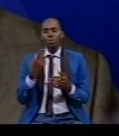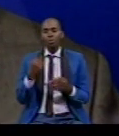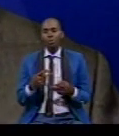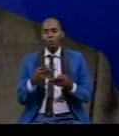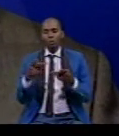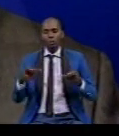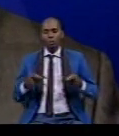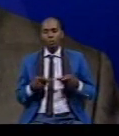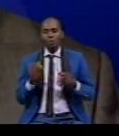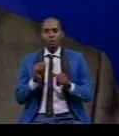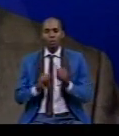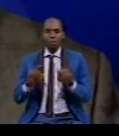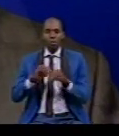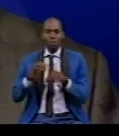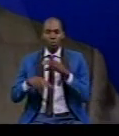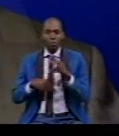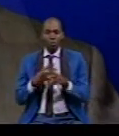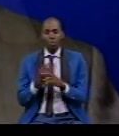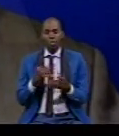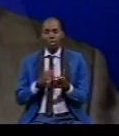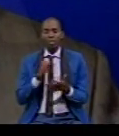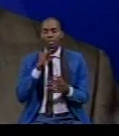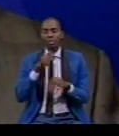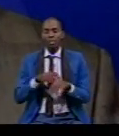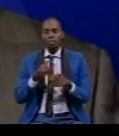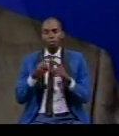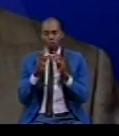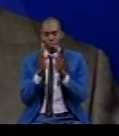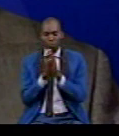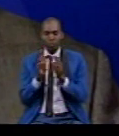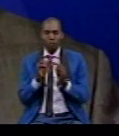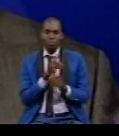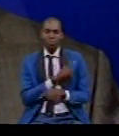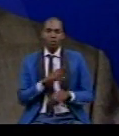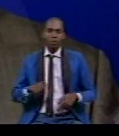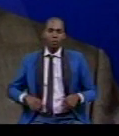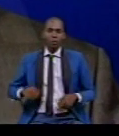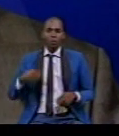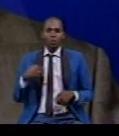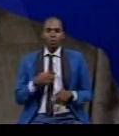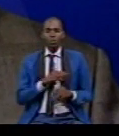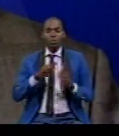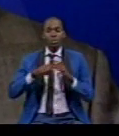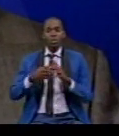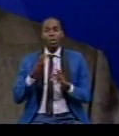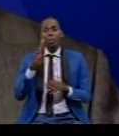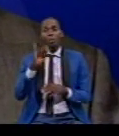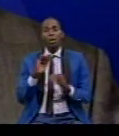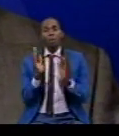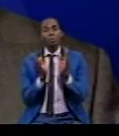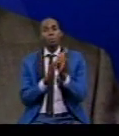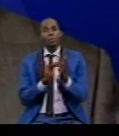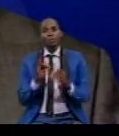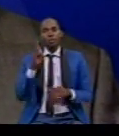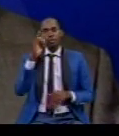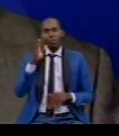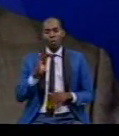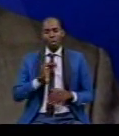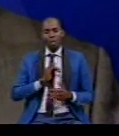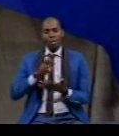Repentance that leads to the confession of Christ. Number